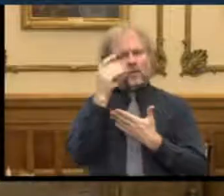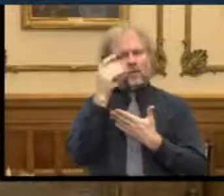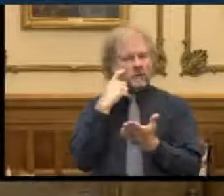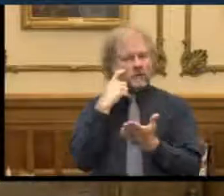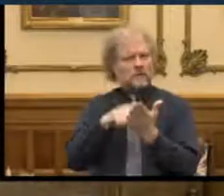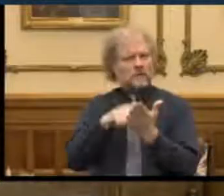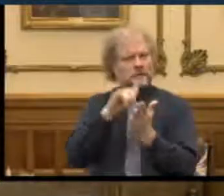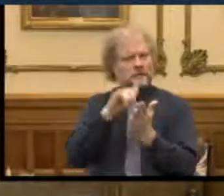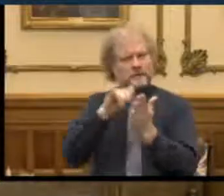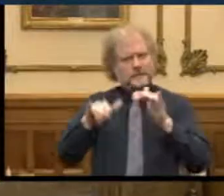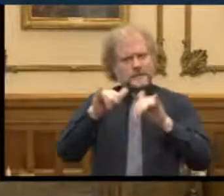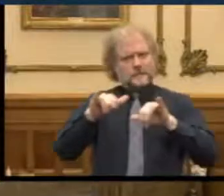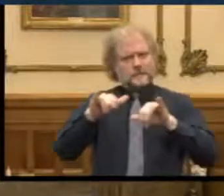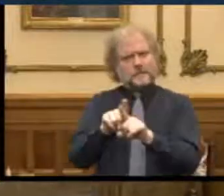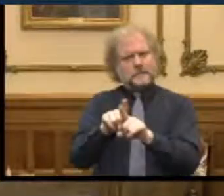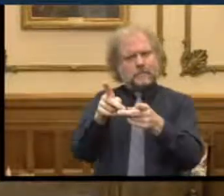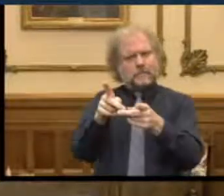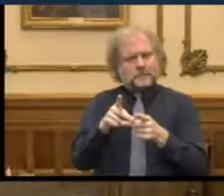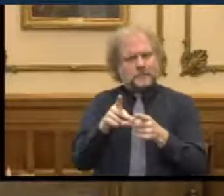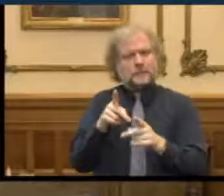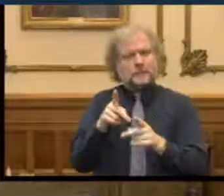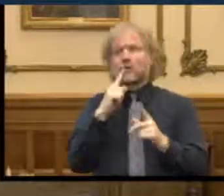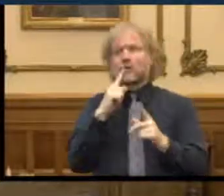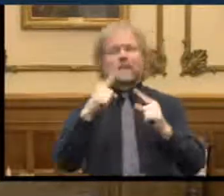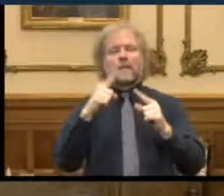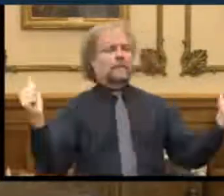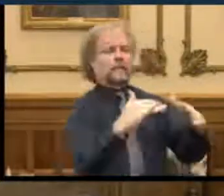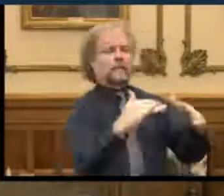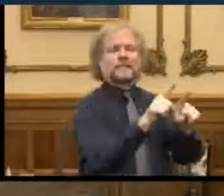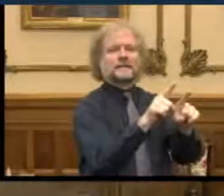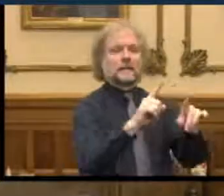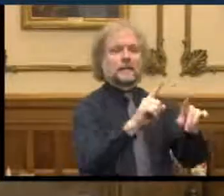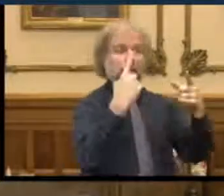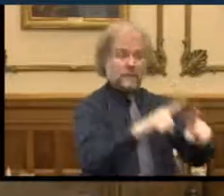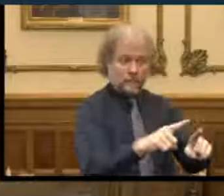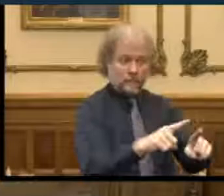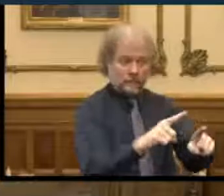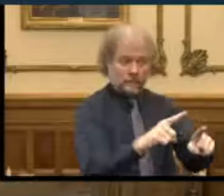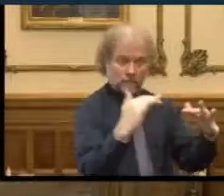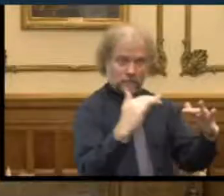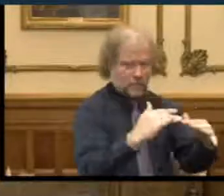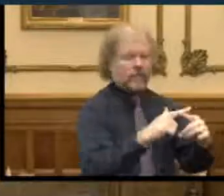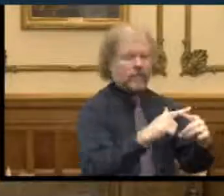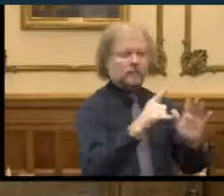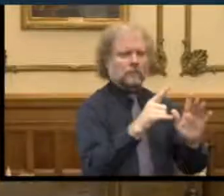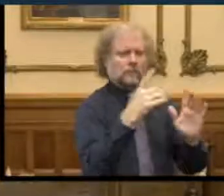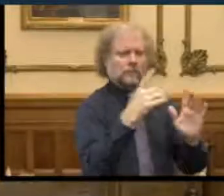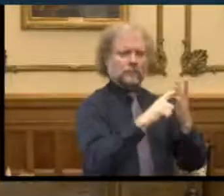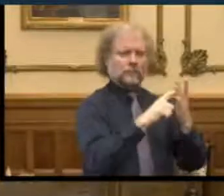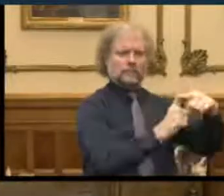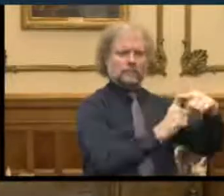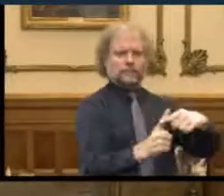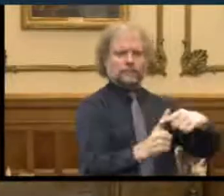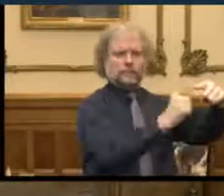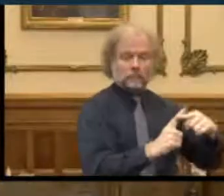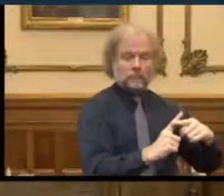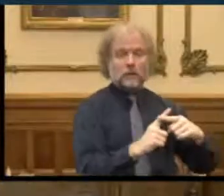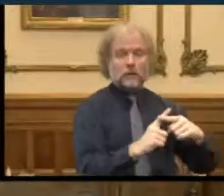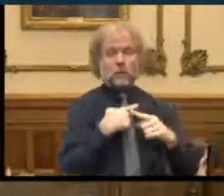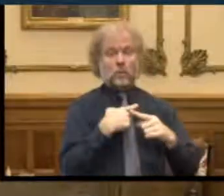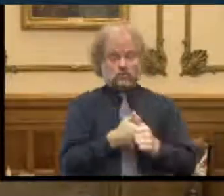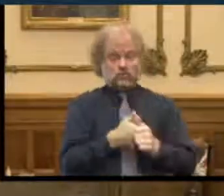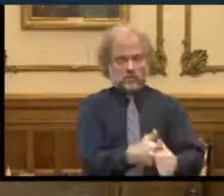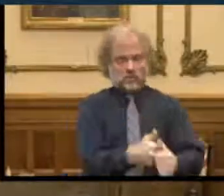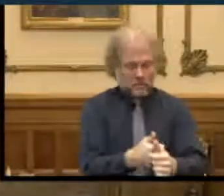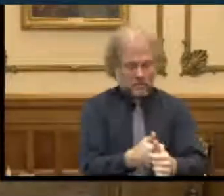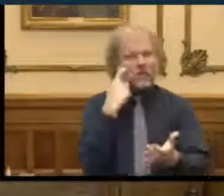exposure source, such as people who all attended the same event and then developed symptoms. Through contact tracing efforts, we've been able to identify more